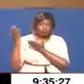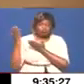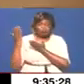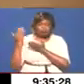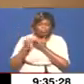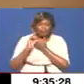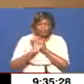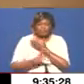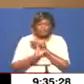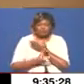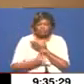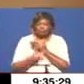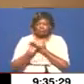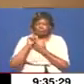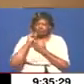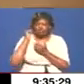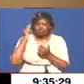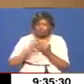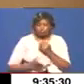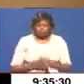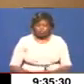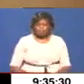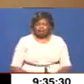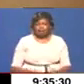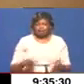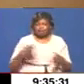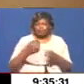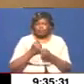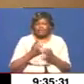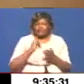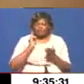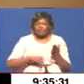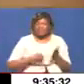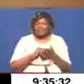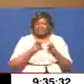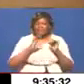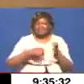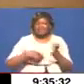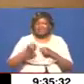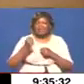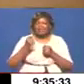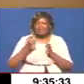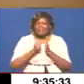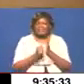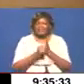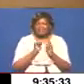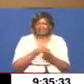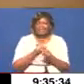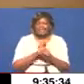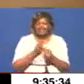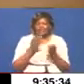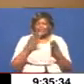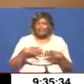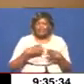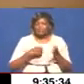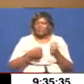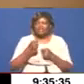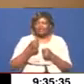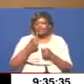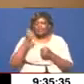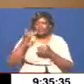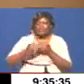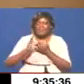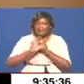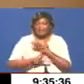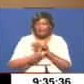is not checked. Players in the sector say farmers have been selling their maize in bulk to businessmen selling to neighboring countries due